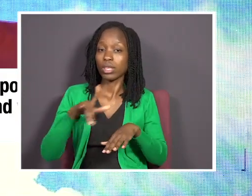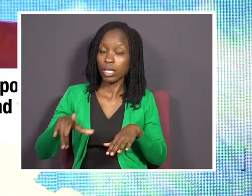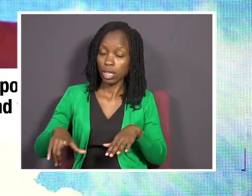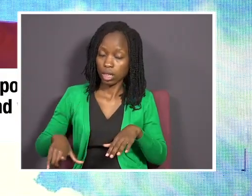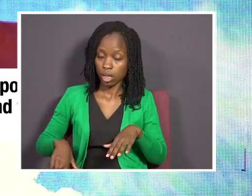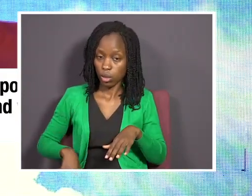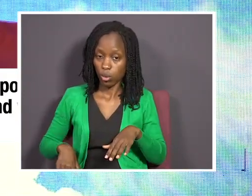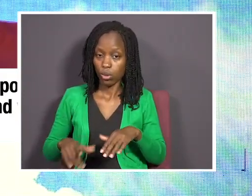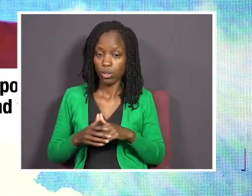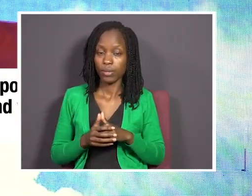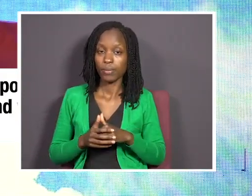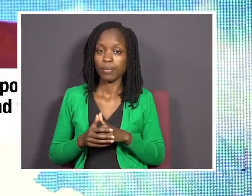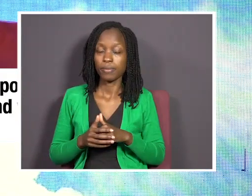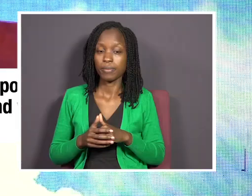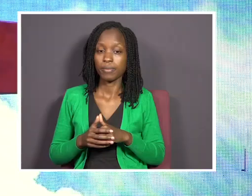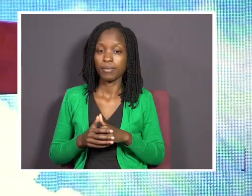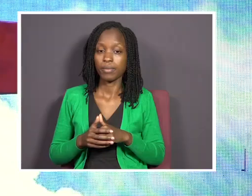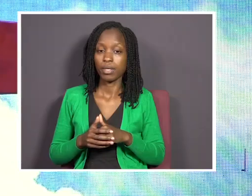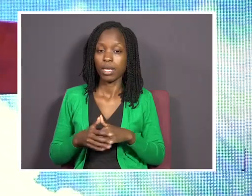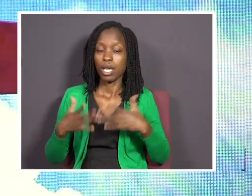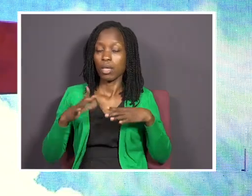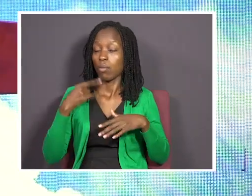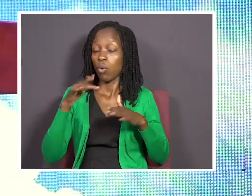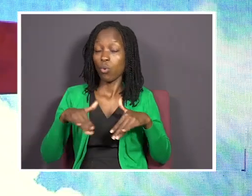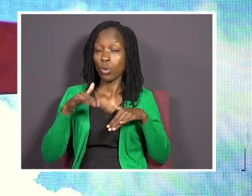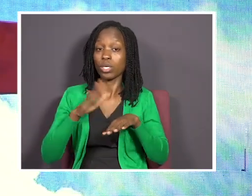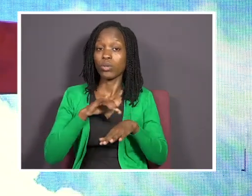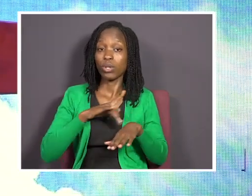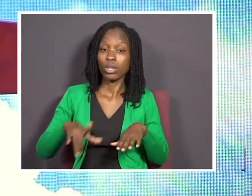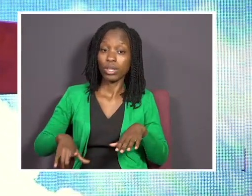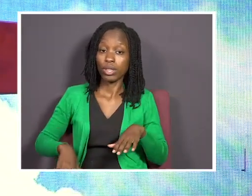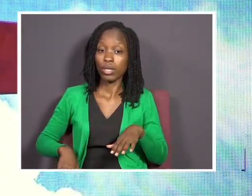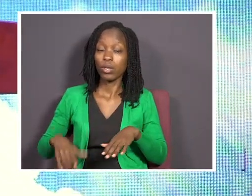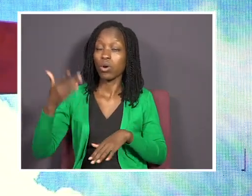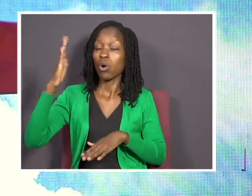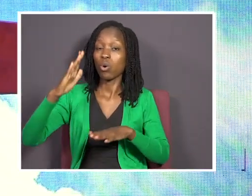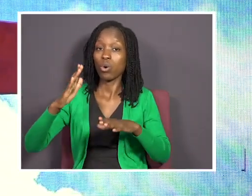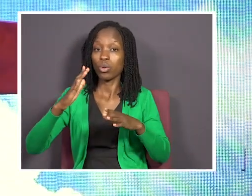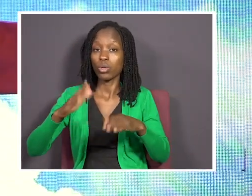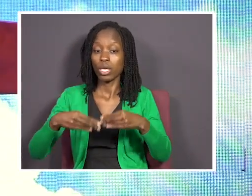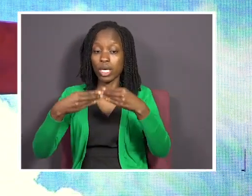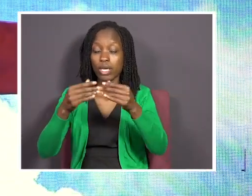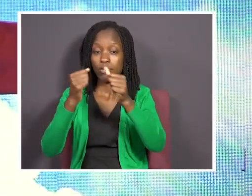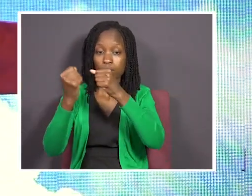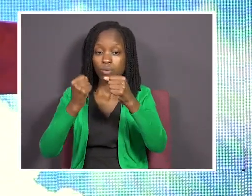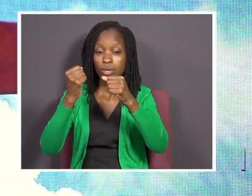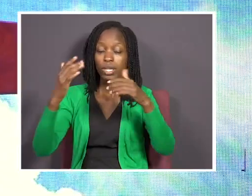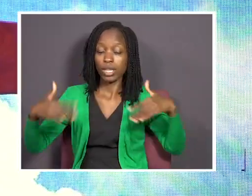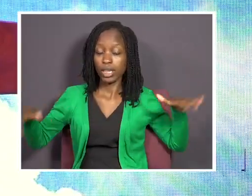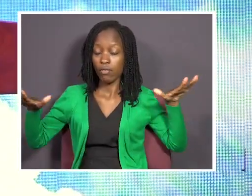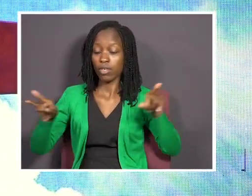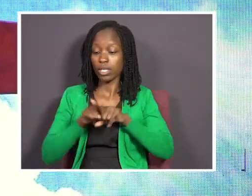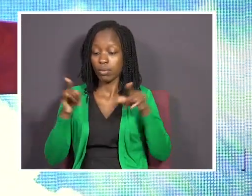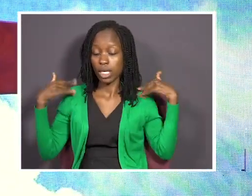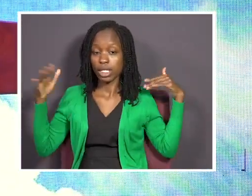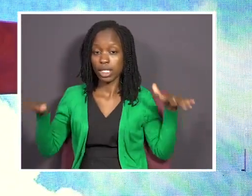30, he will say that, they that wait upon the Lord renew their strength. They mount up with